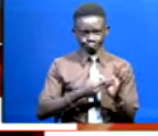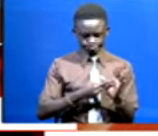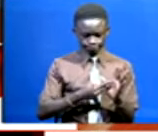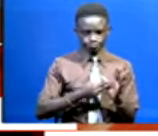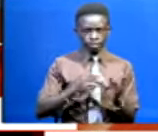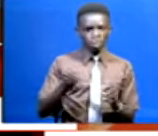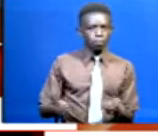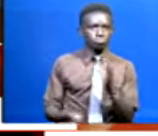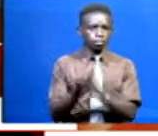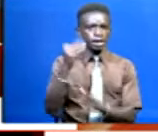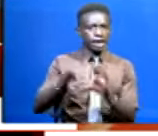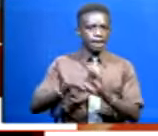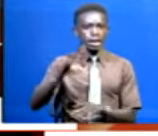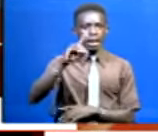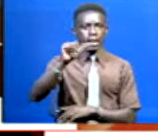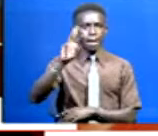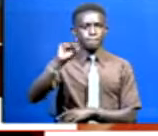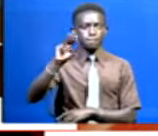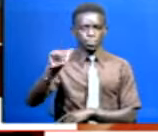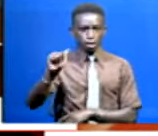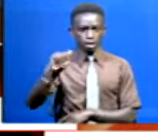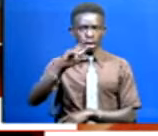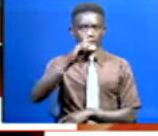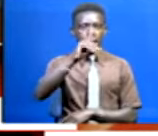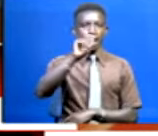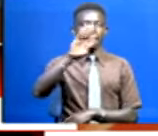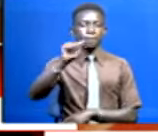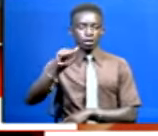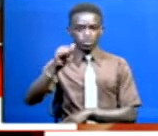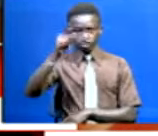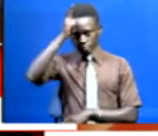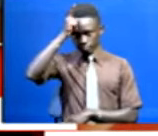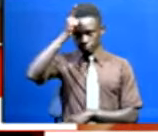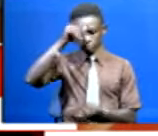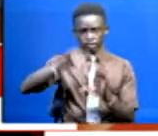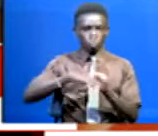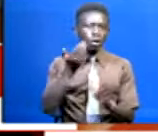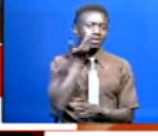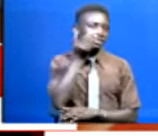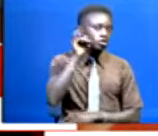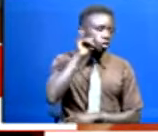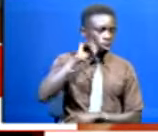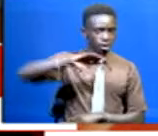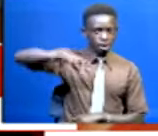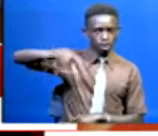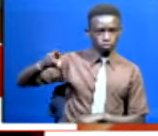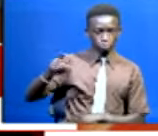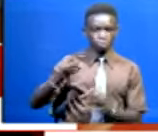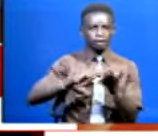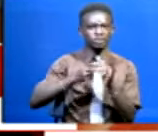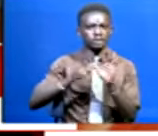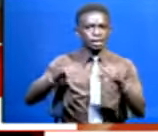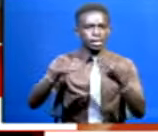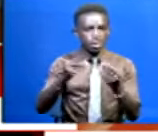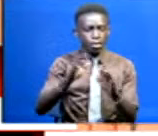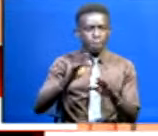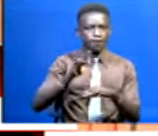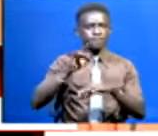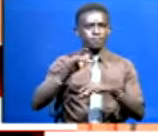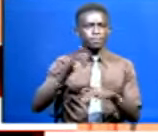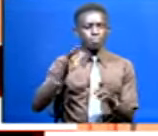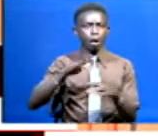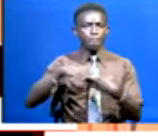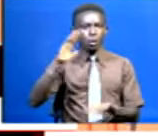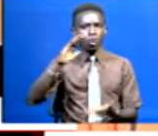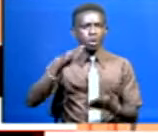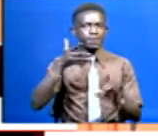in Ngaremara ward of Isiolo County to cushion locals against the adverse effects of climate change. The project, which